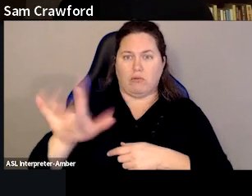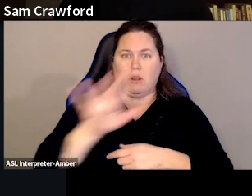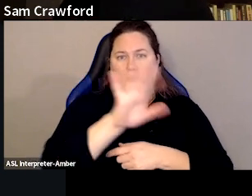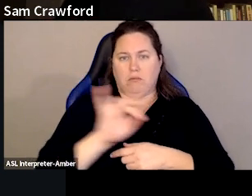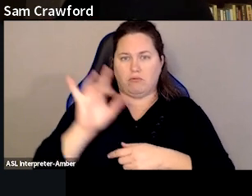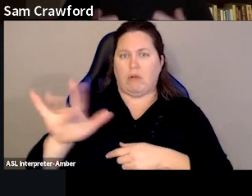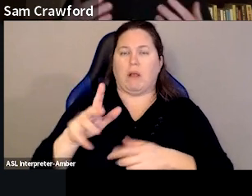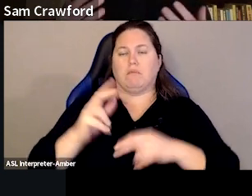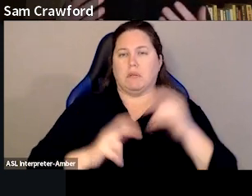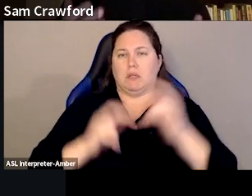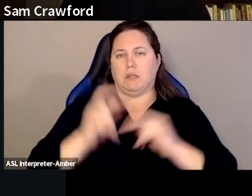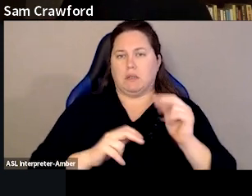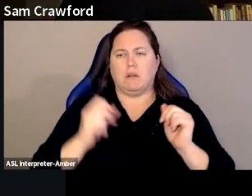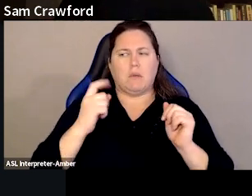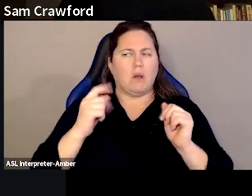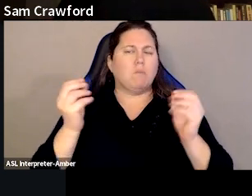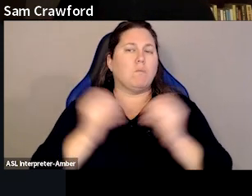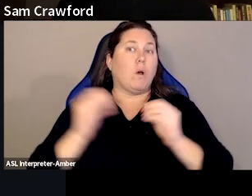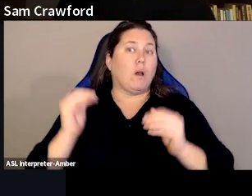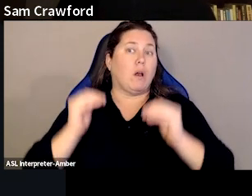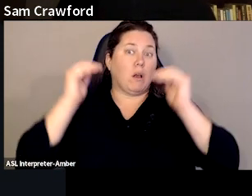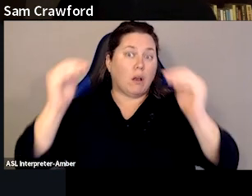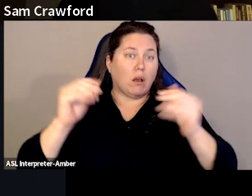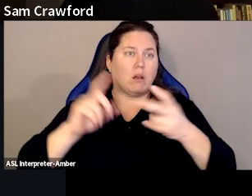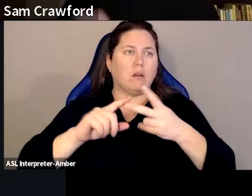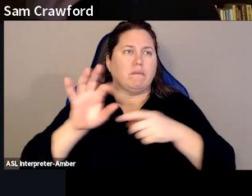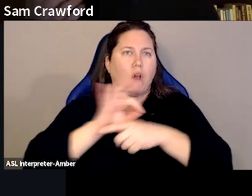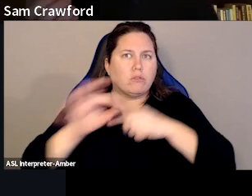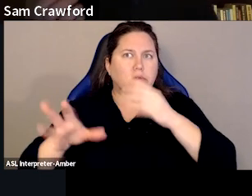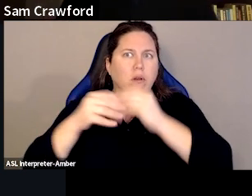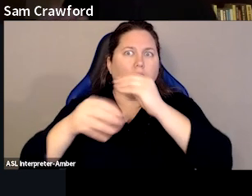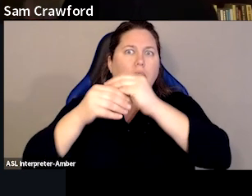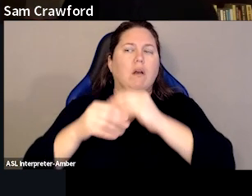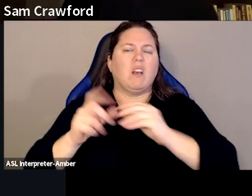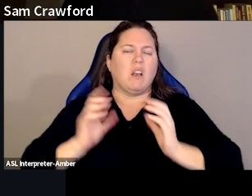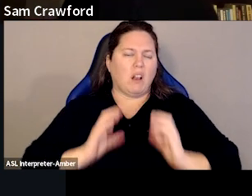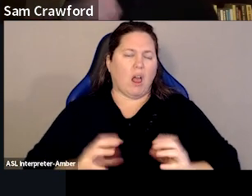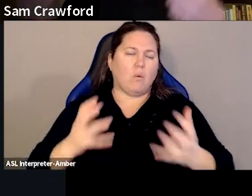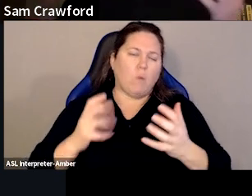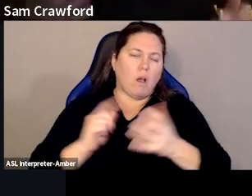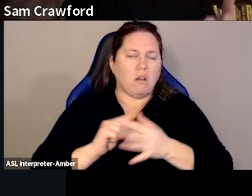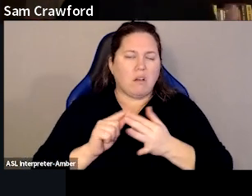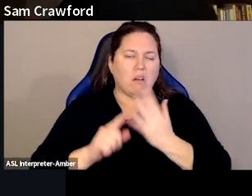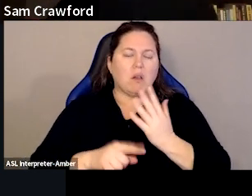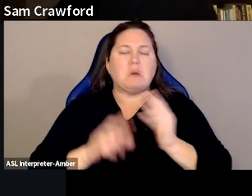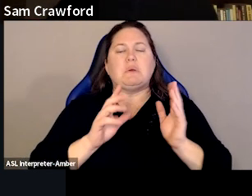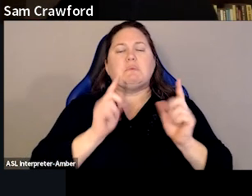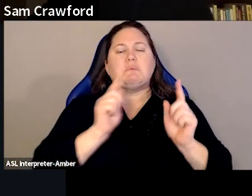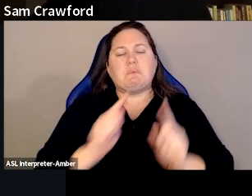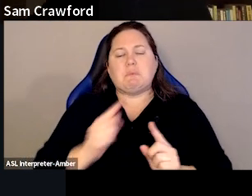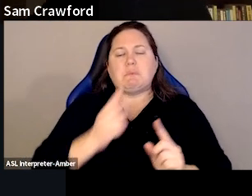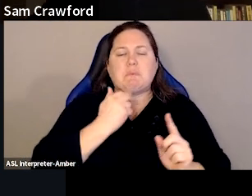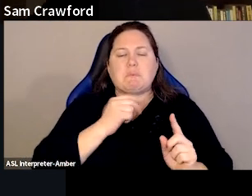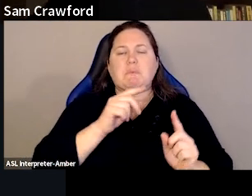found that for the more advanced styling and functionality that some clients wanted, just small snippets of code were needed just to enhance things